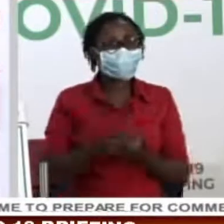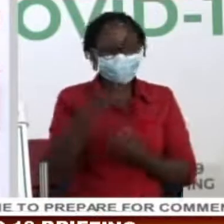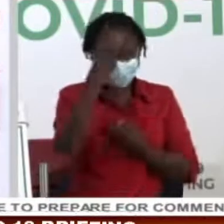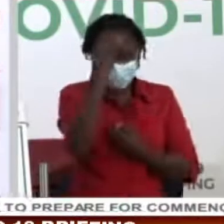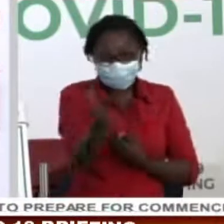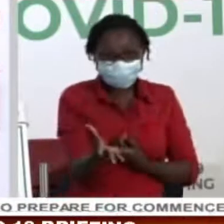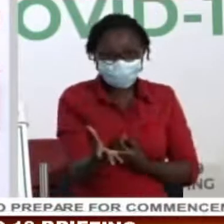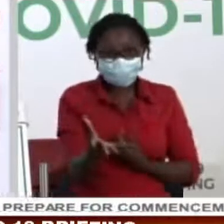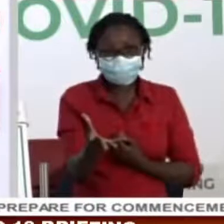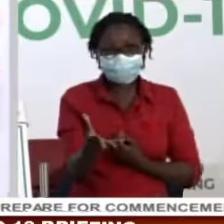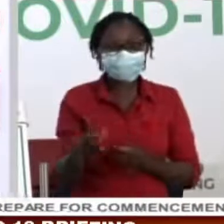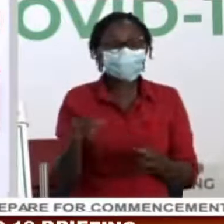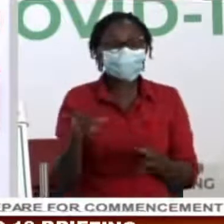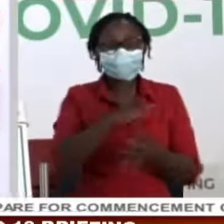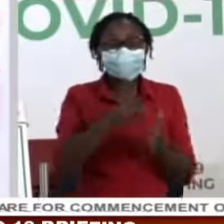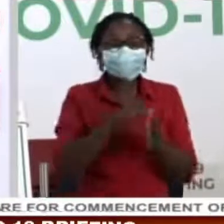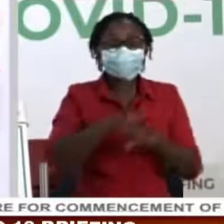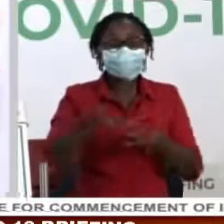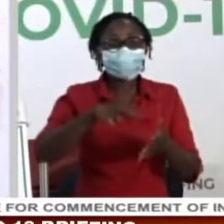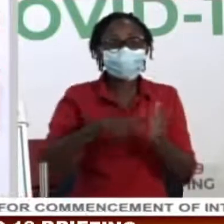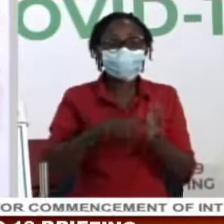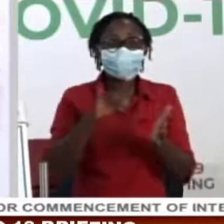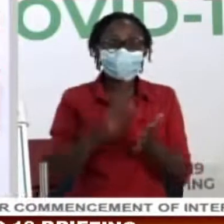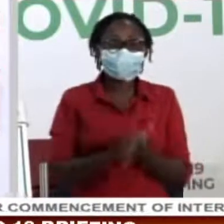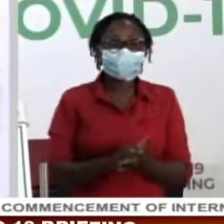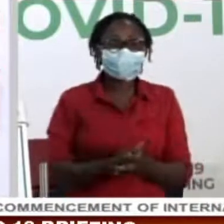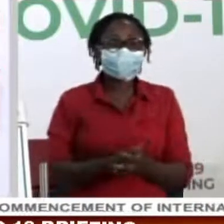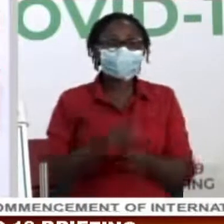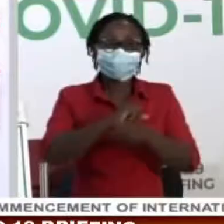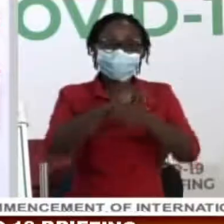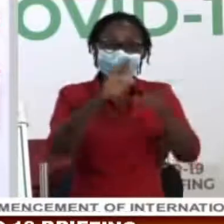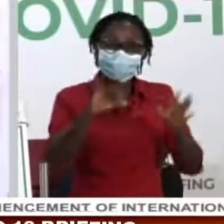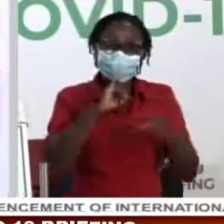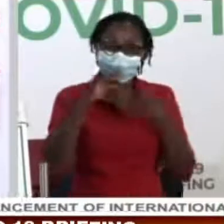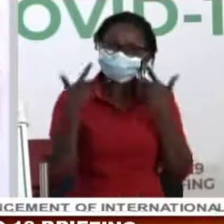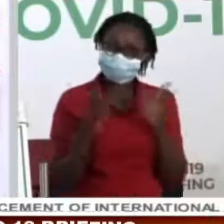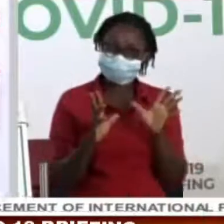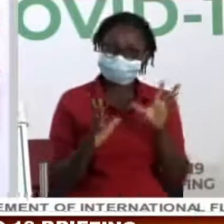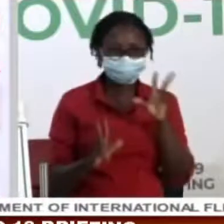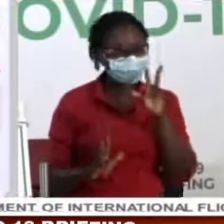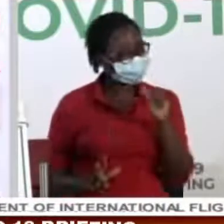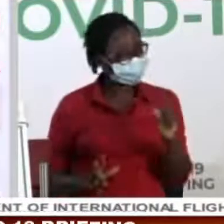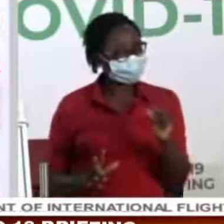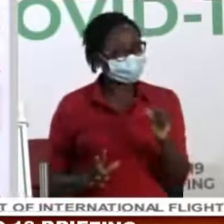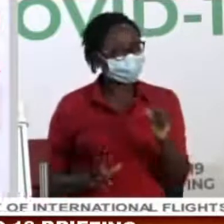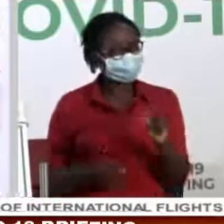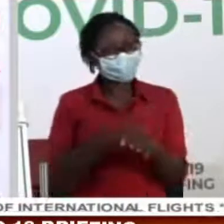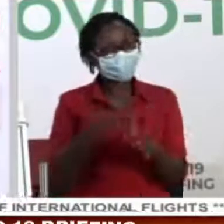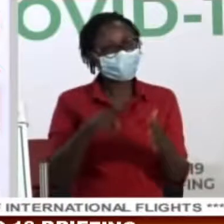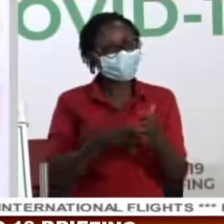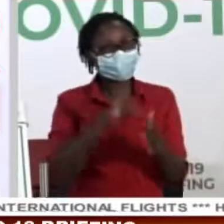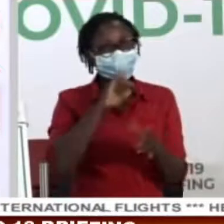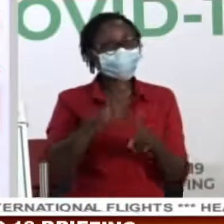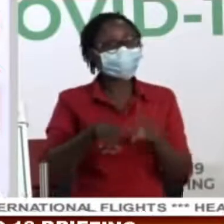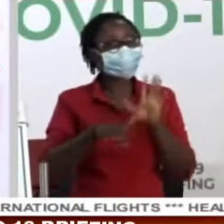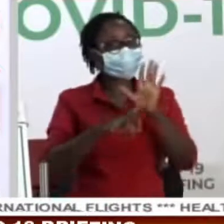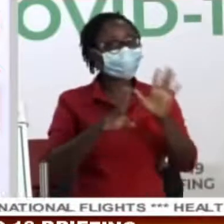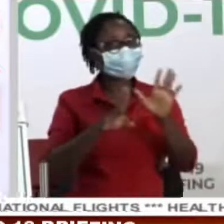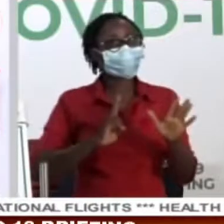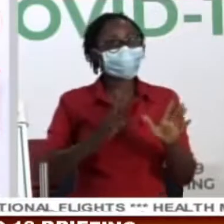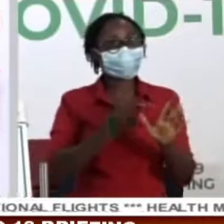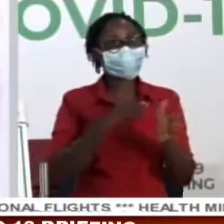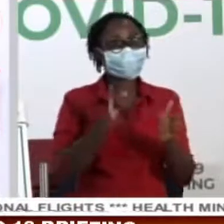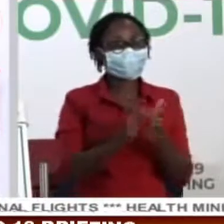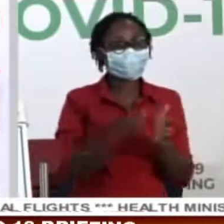not necessarily mean that the pandemic is waning or over. And this is a reflection of the number of tests